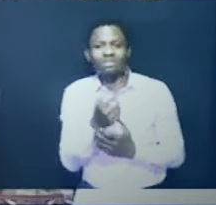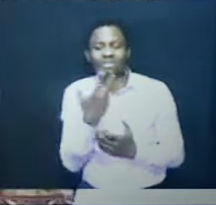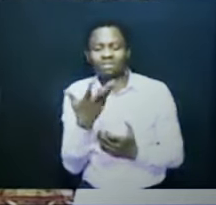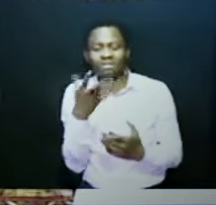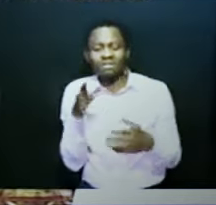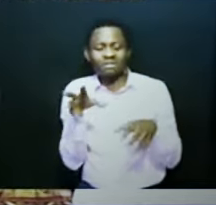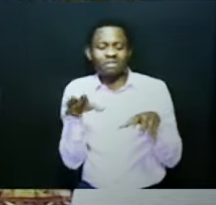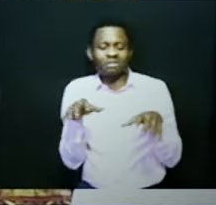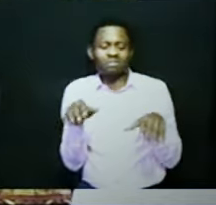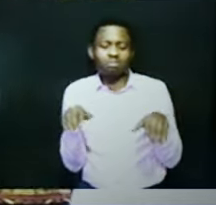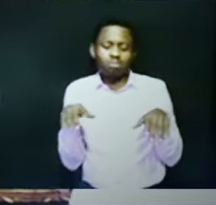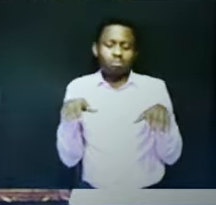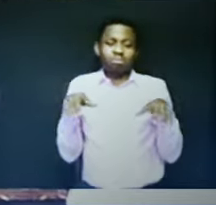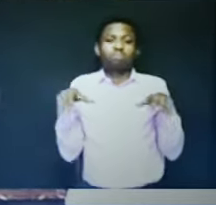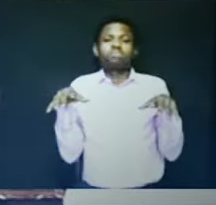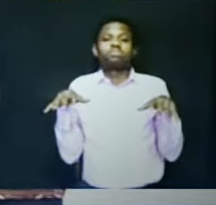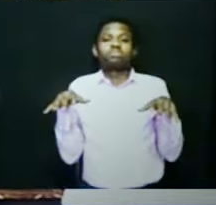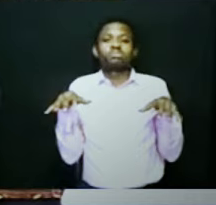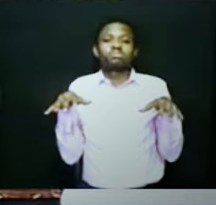Na ensa